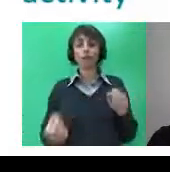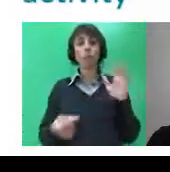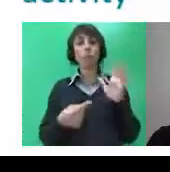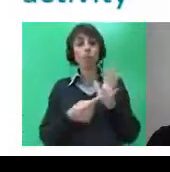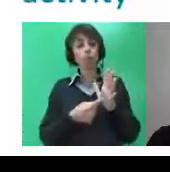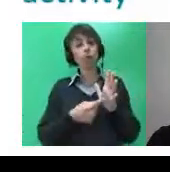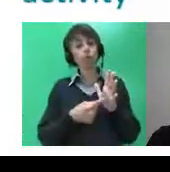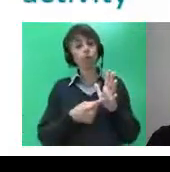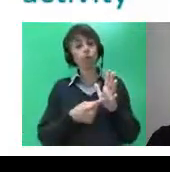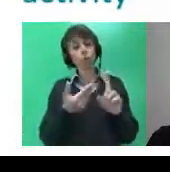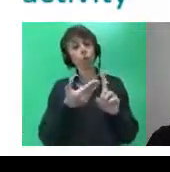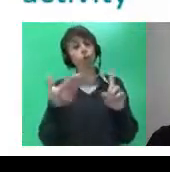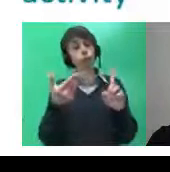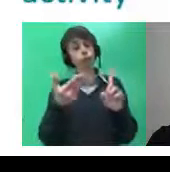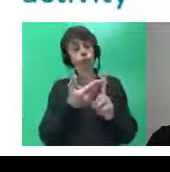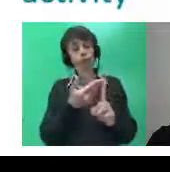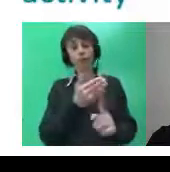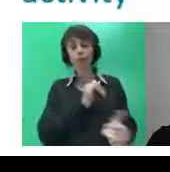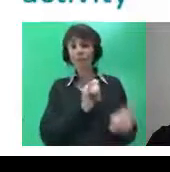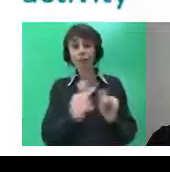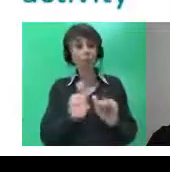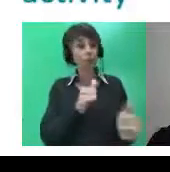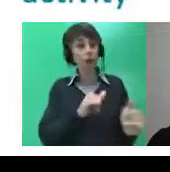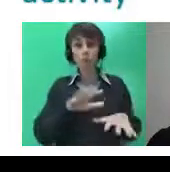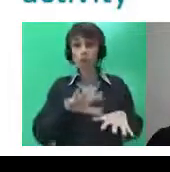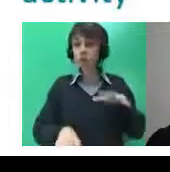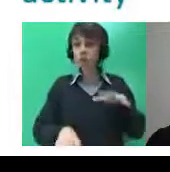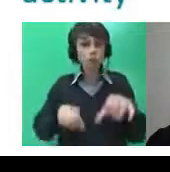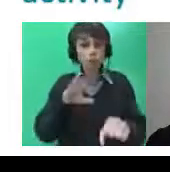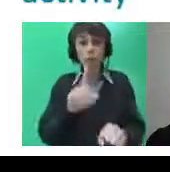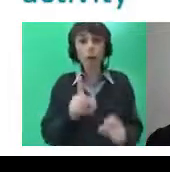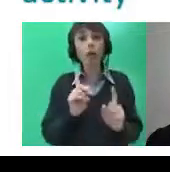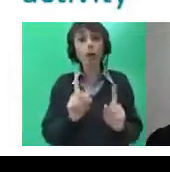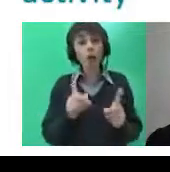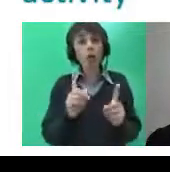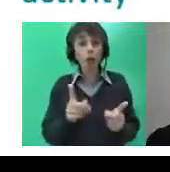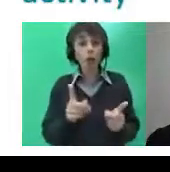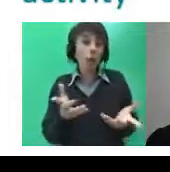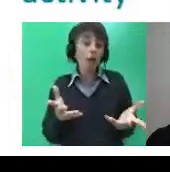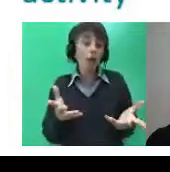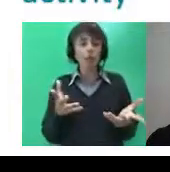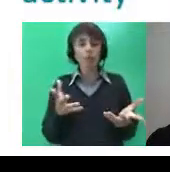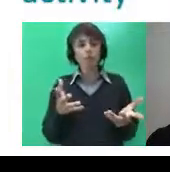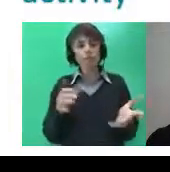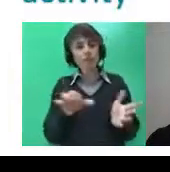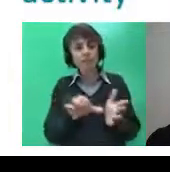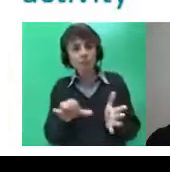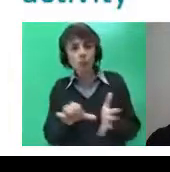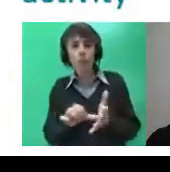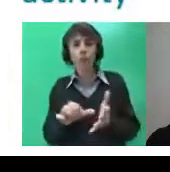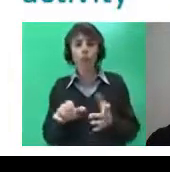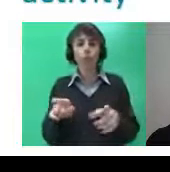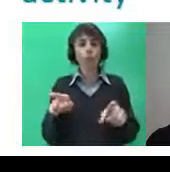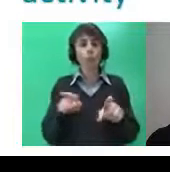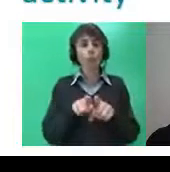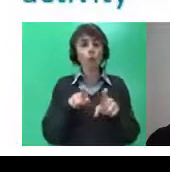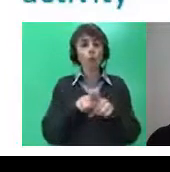things quickly. And overall, the tone of voice and the visuals needed to dial up the